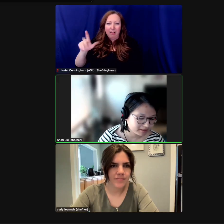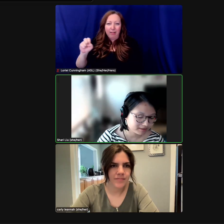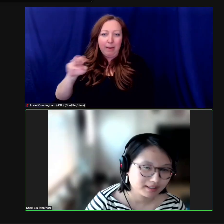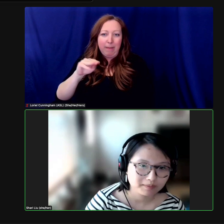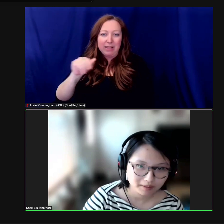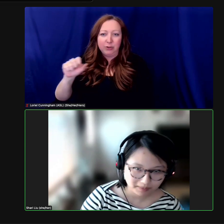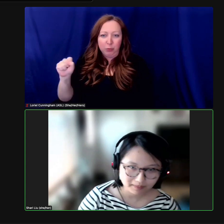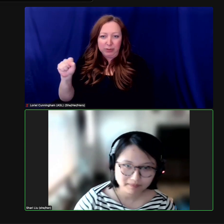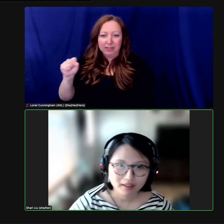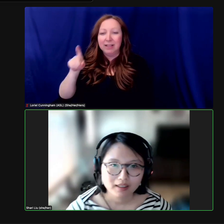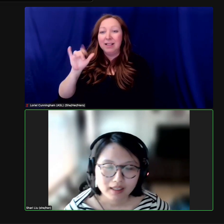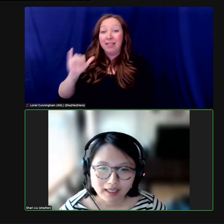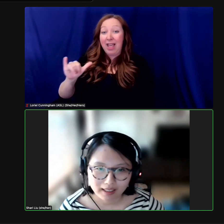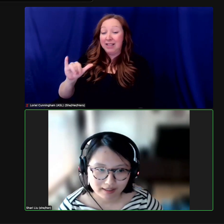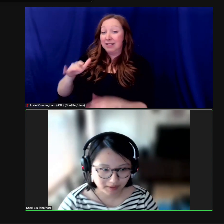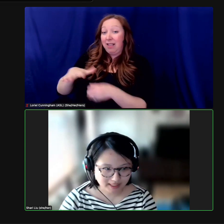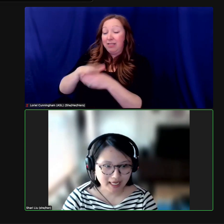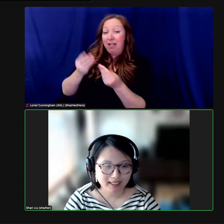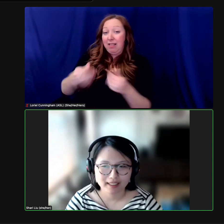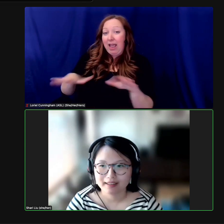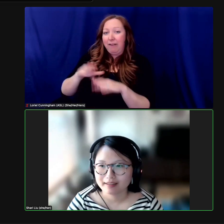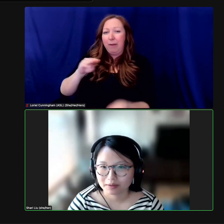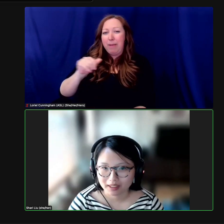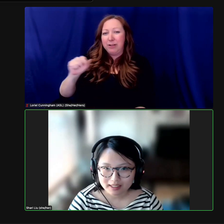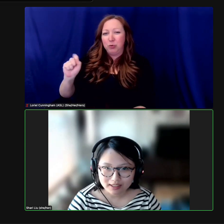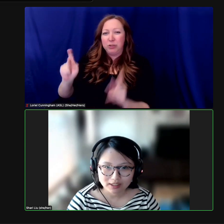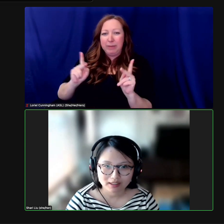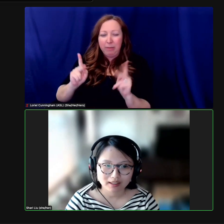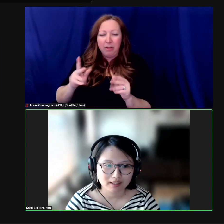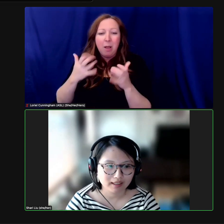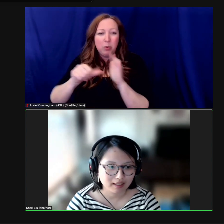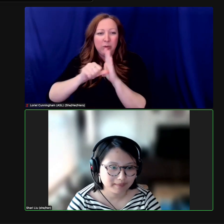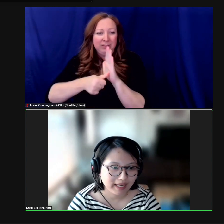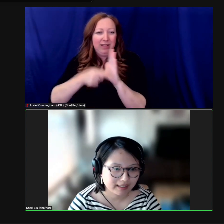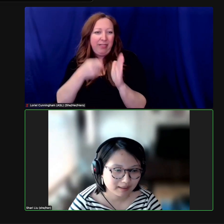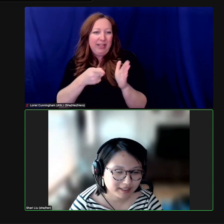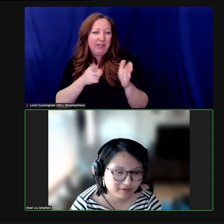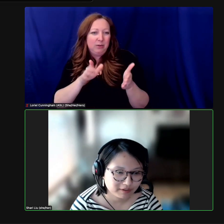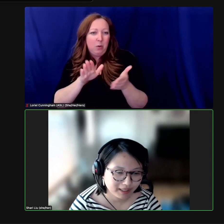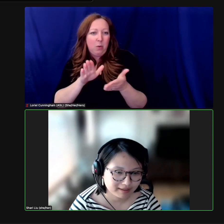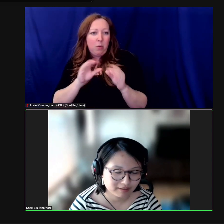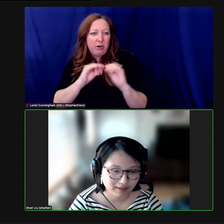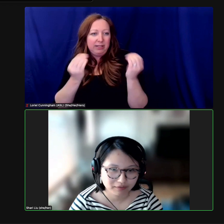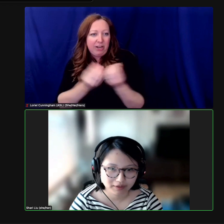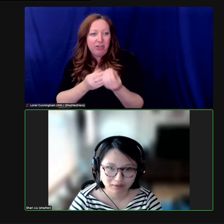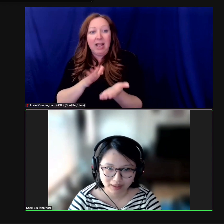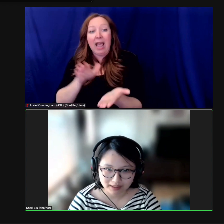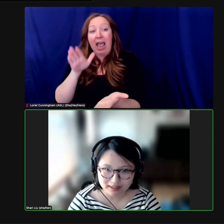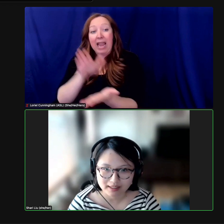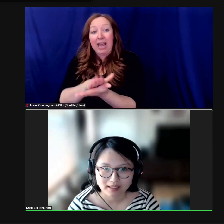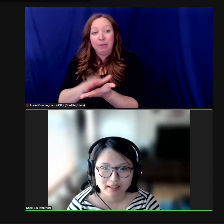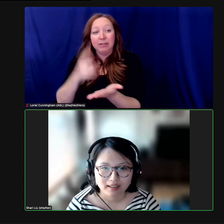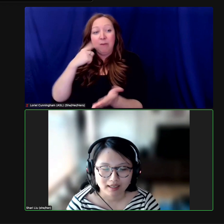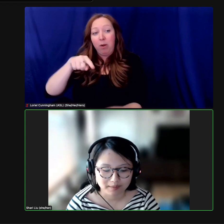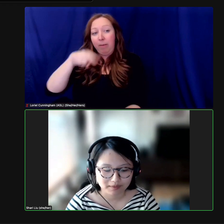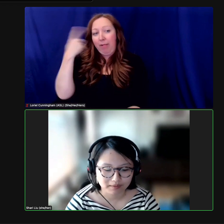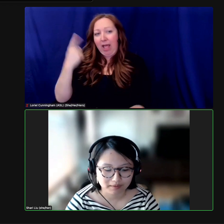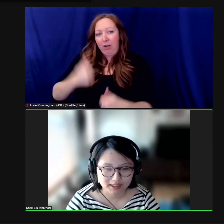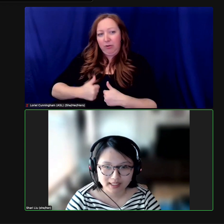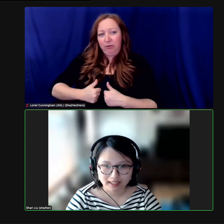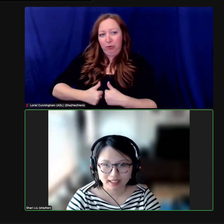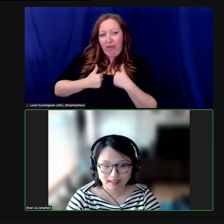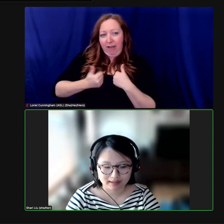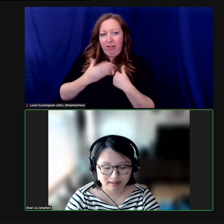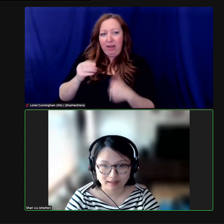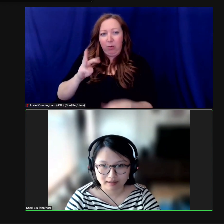of the Massachusetts people. And I wanted to highlight this organization, Academics for Black Survival and Wellness,